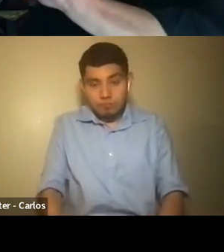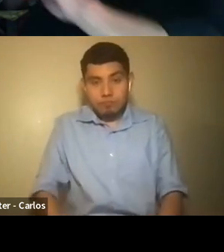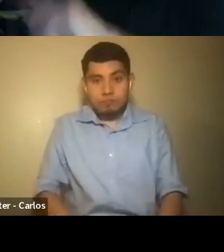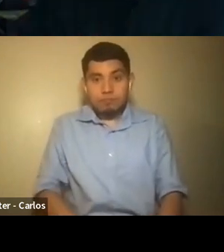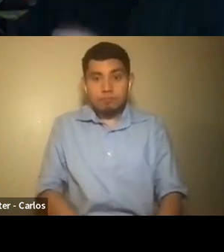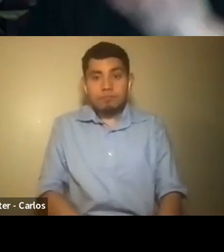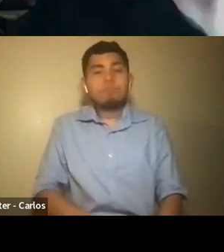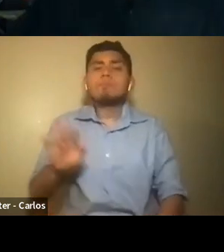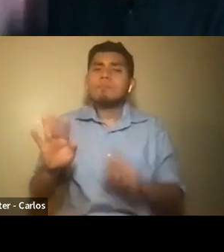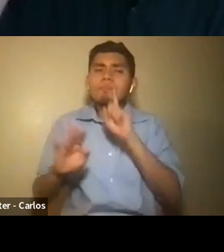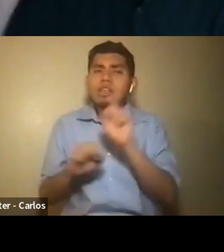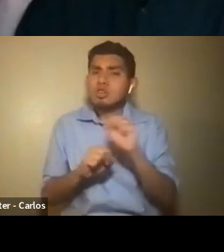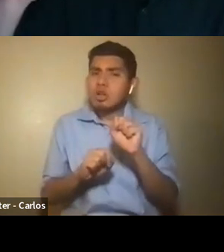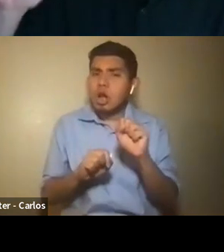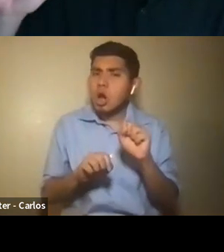Actually,